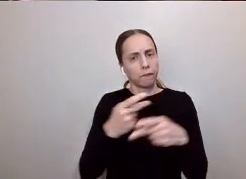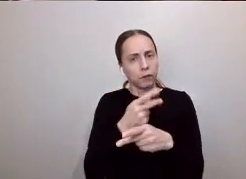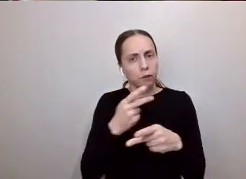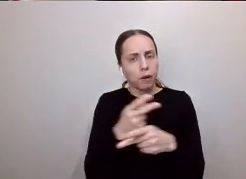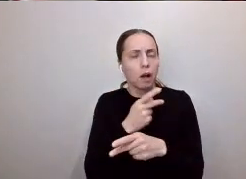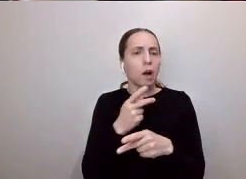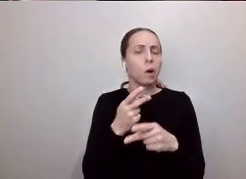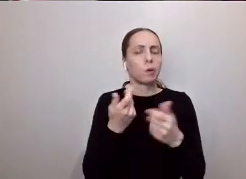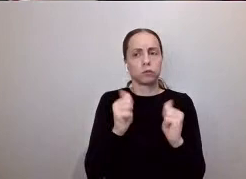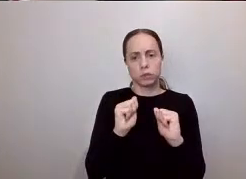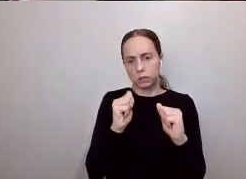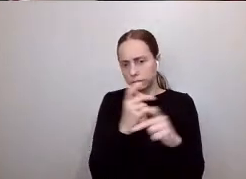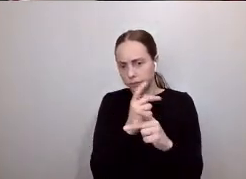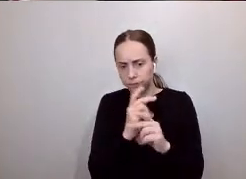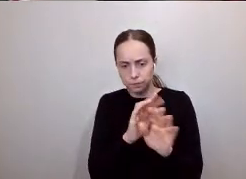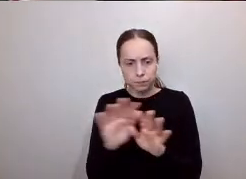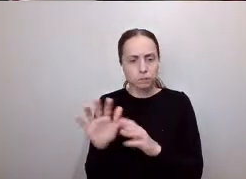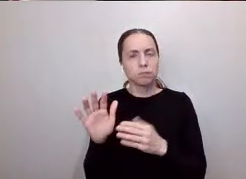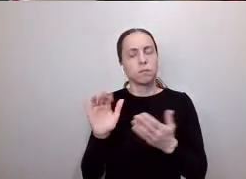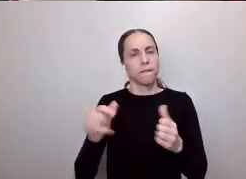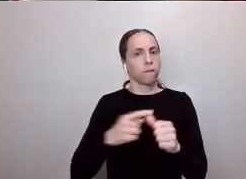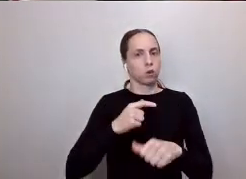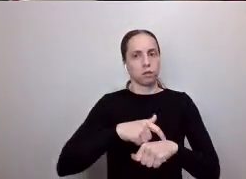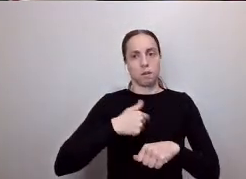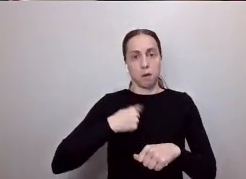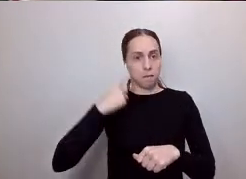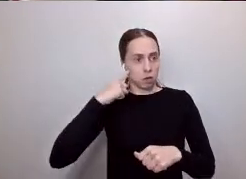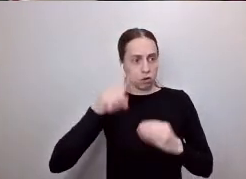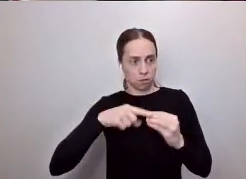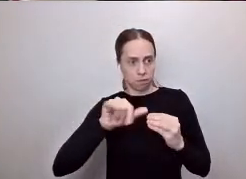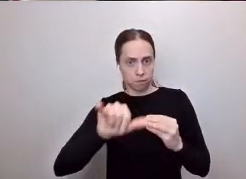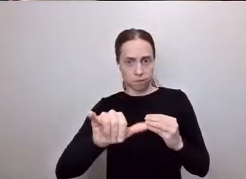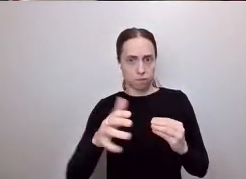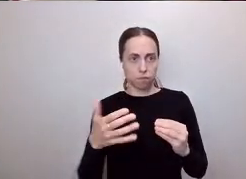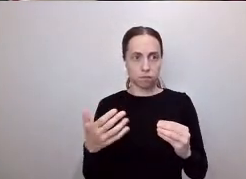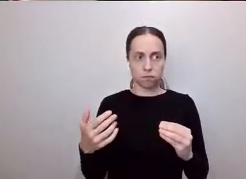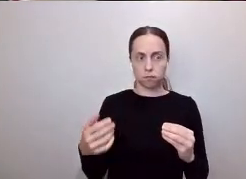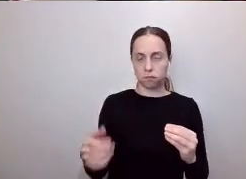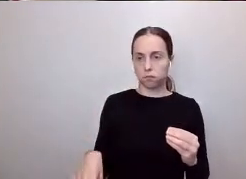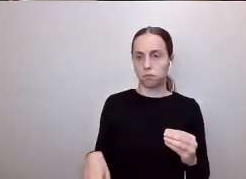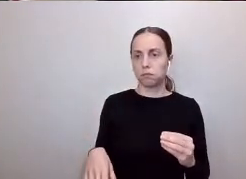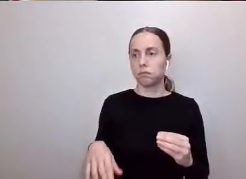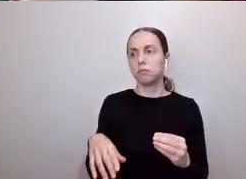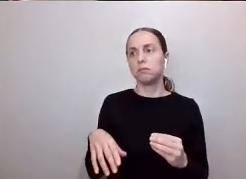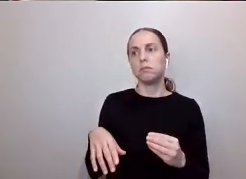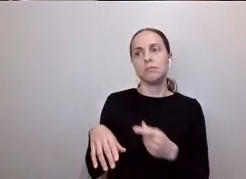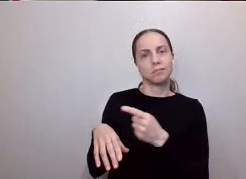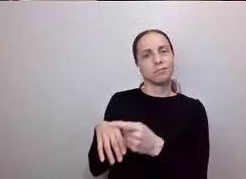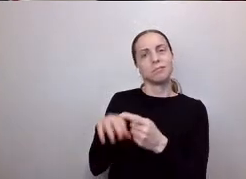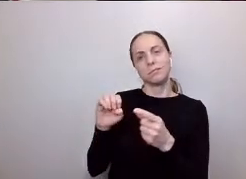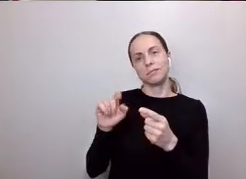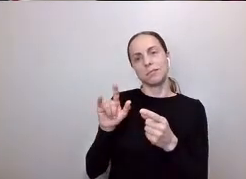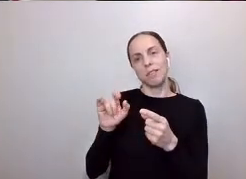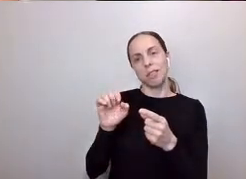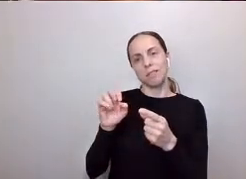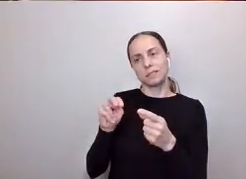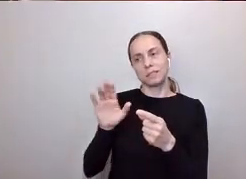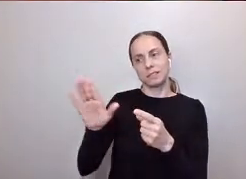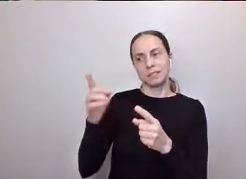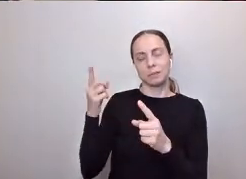first that we're hearing about it, after, much to Councilmember Ellison's point, after months and months and months of, you know,